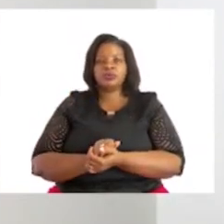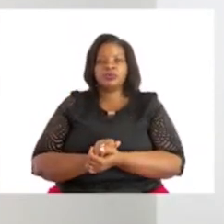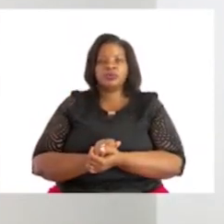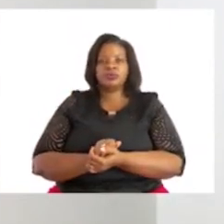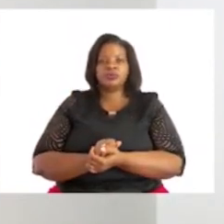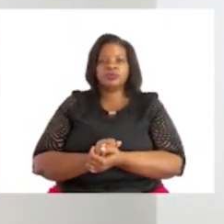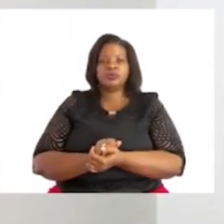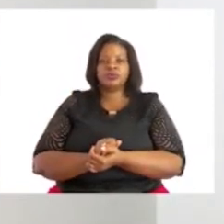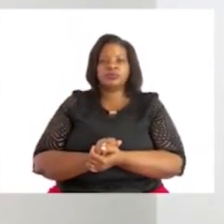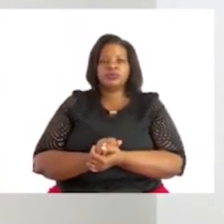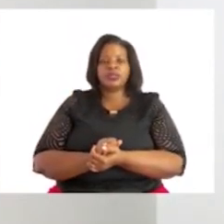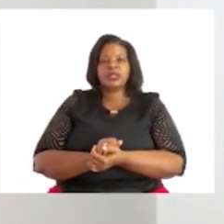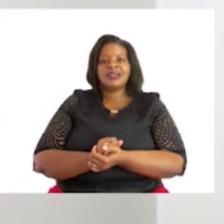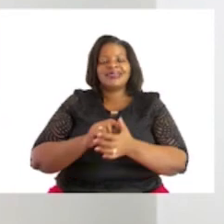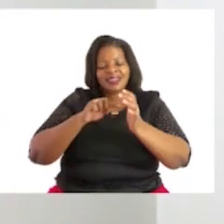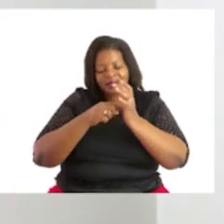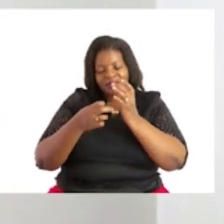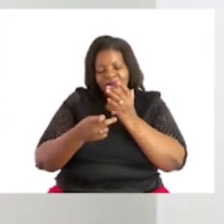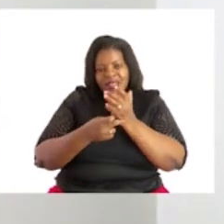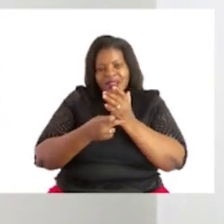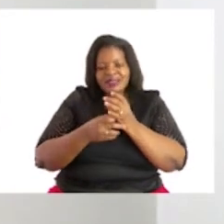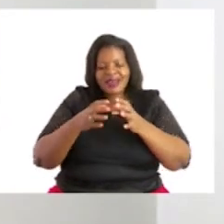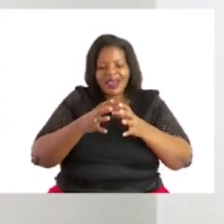is the expanded